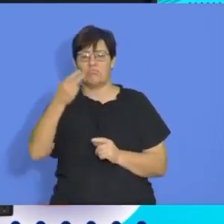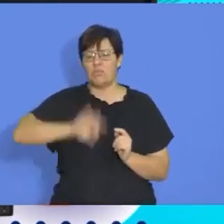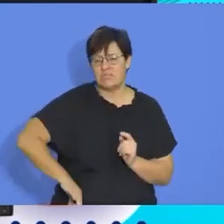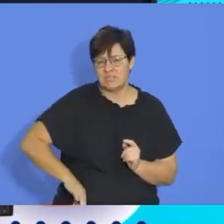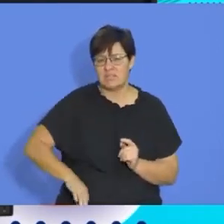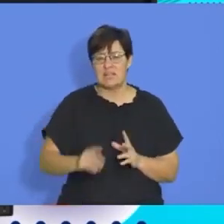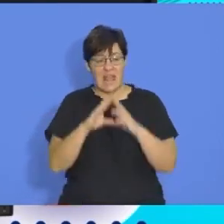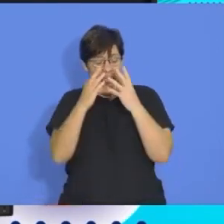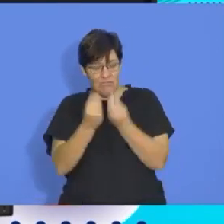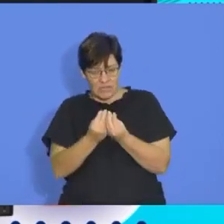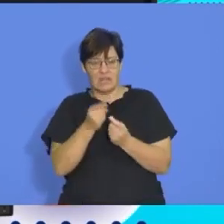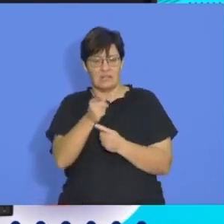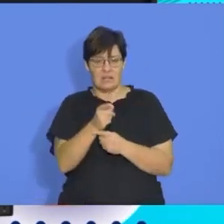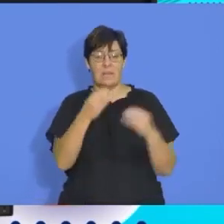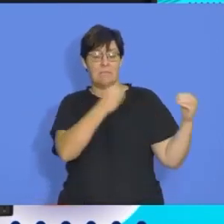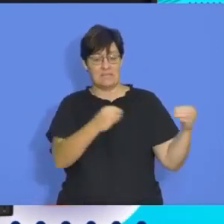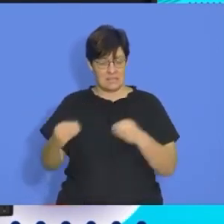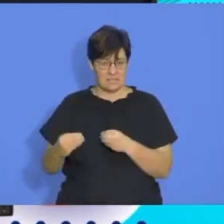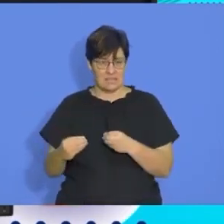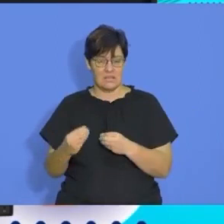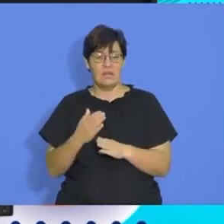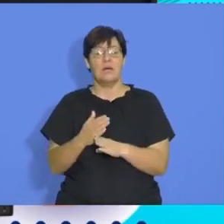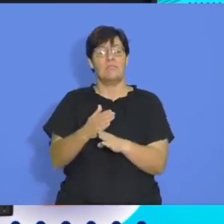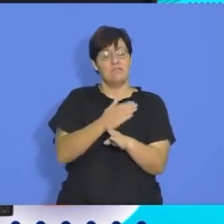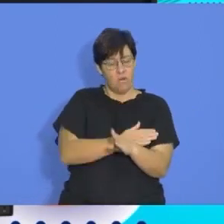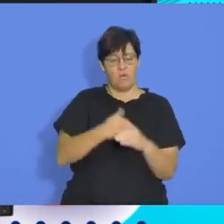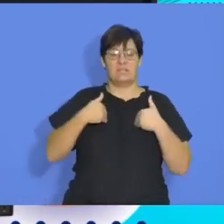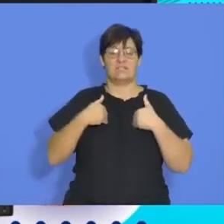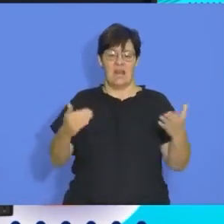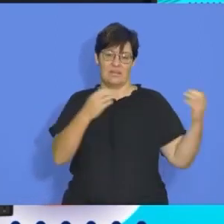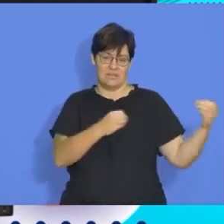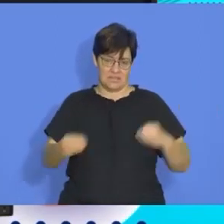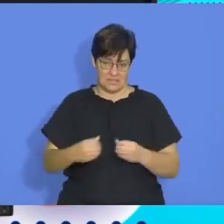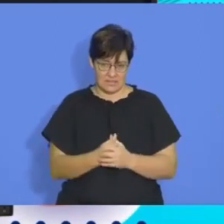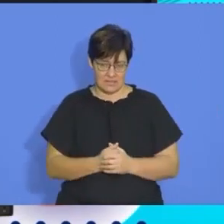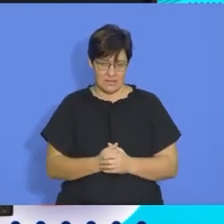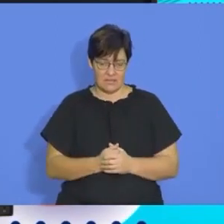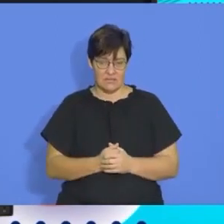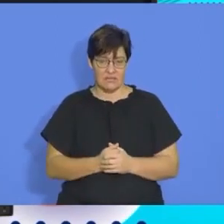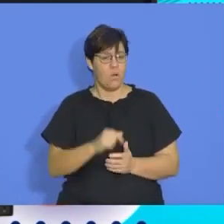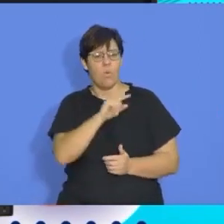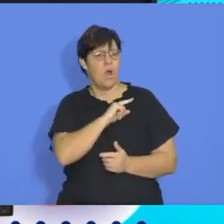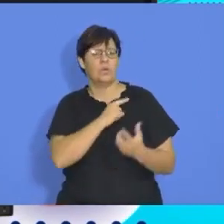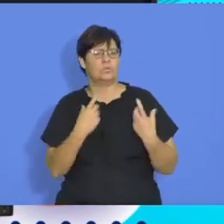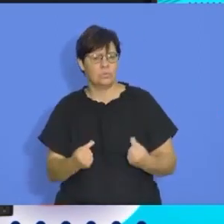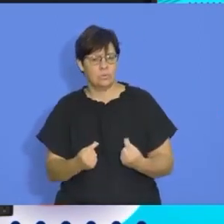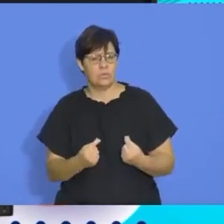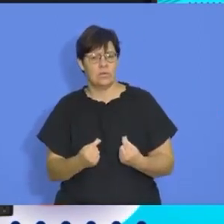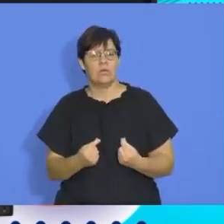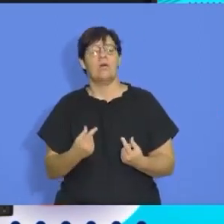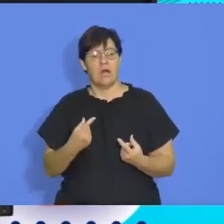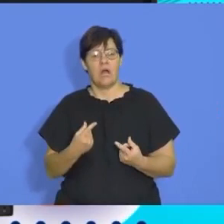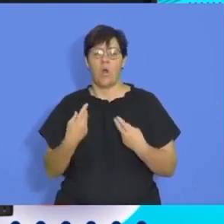profit, and everything concerning that business before you start the business. You're doing this in order